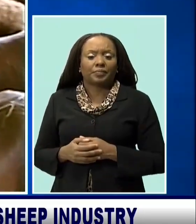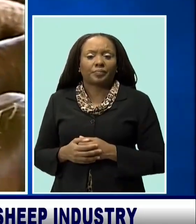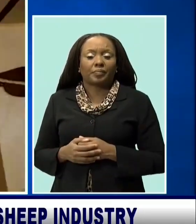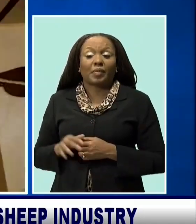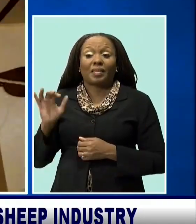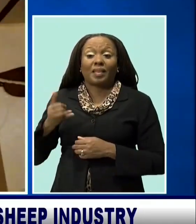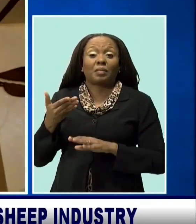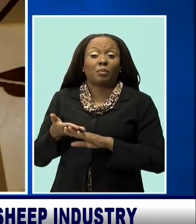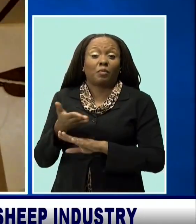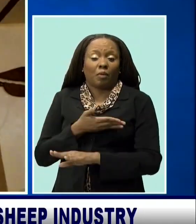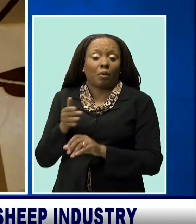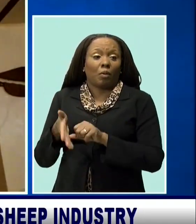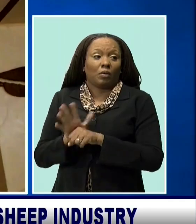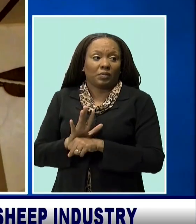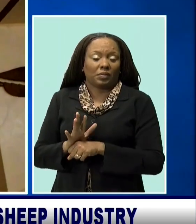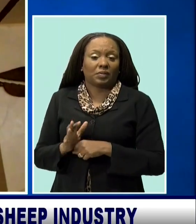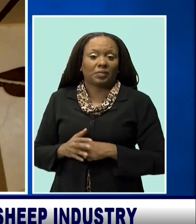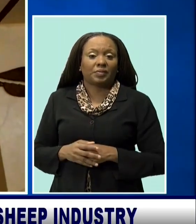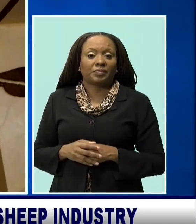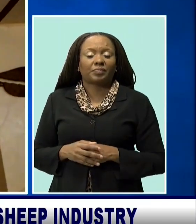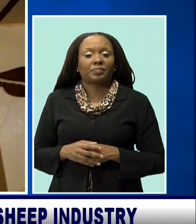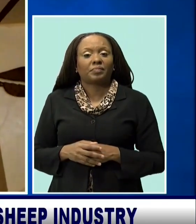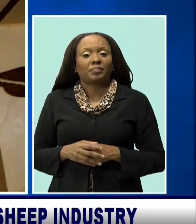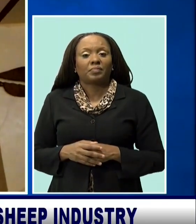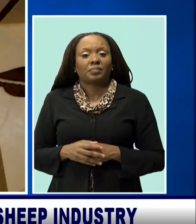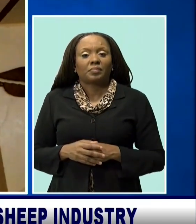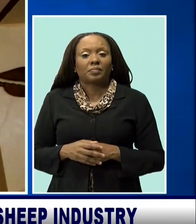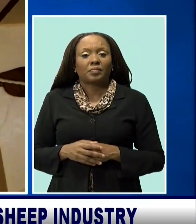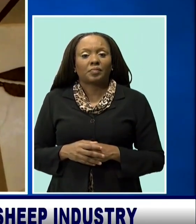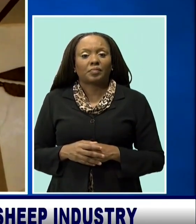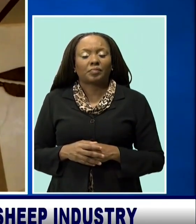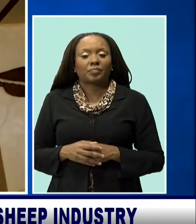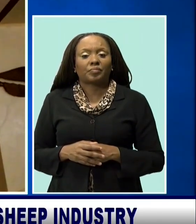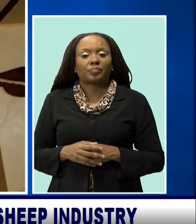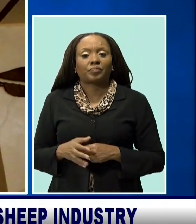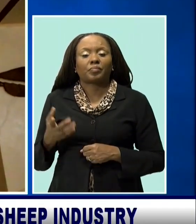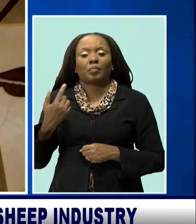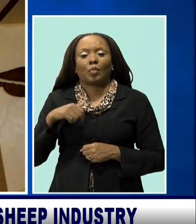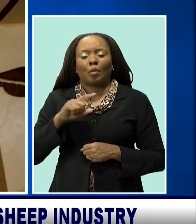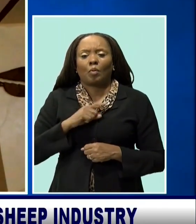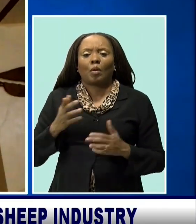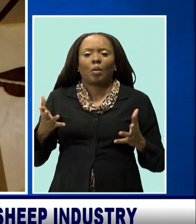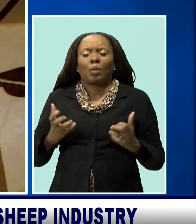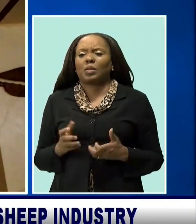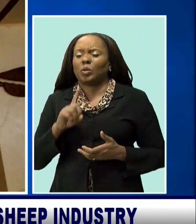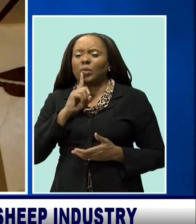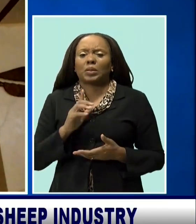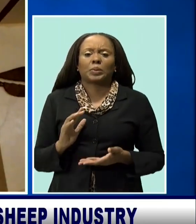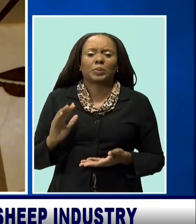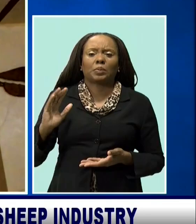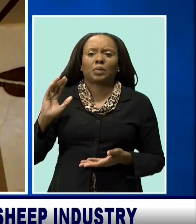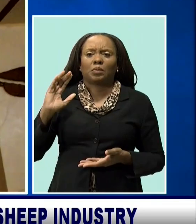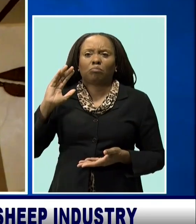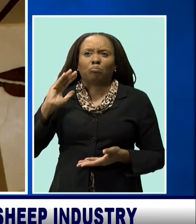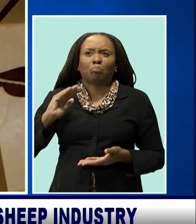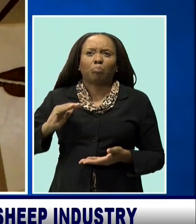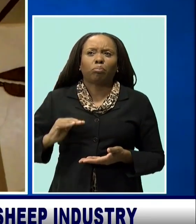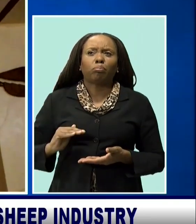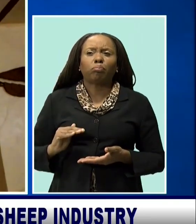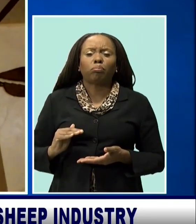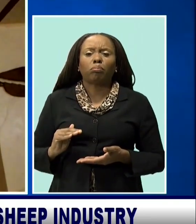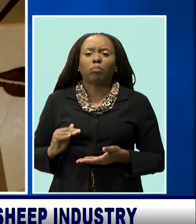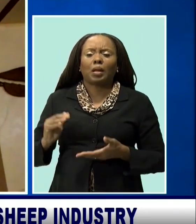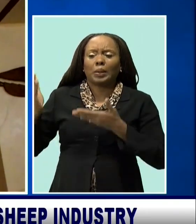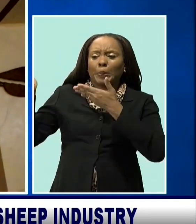is believed that we can significantly reduce this amount of money which we are spending on